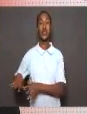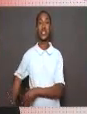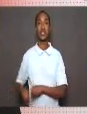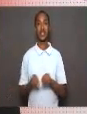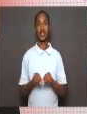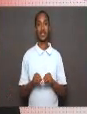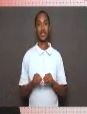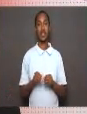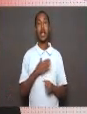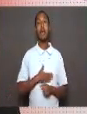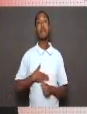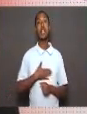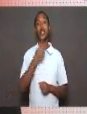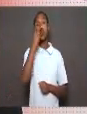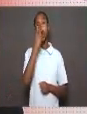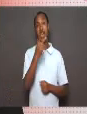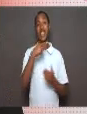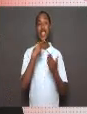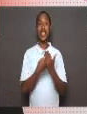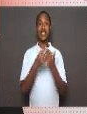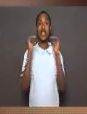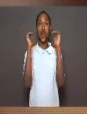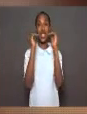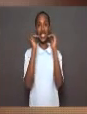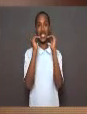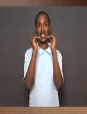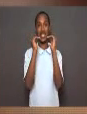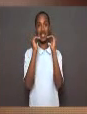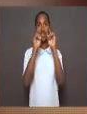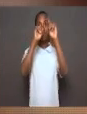Students, please look at this equation.